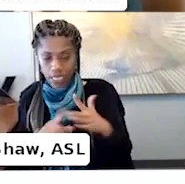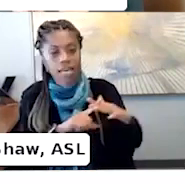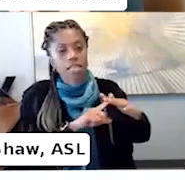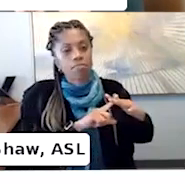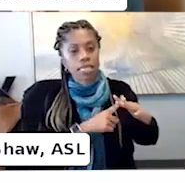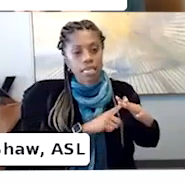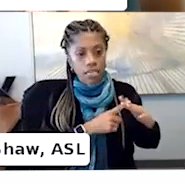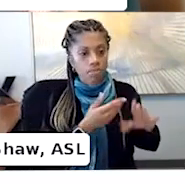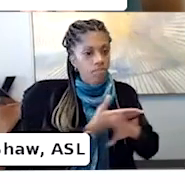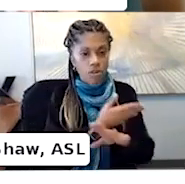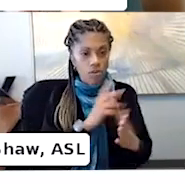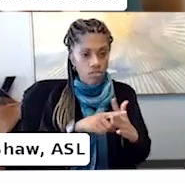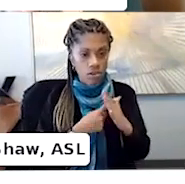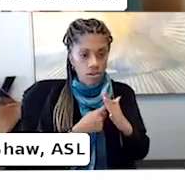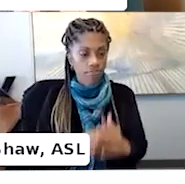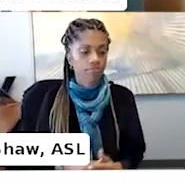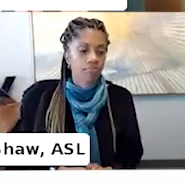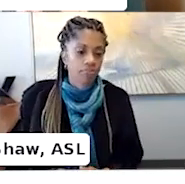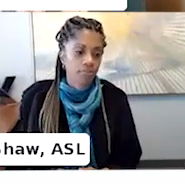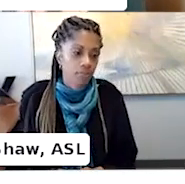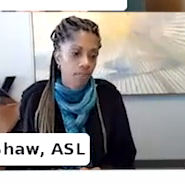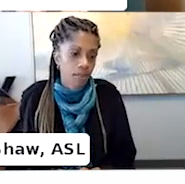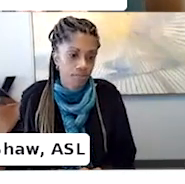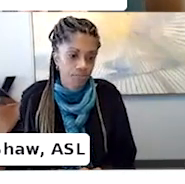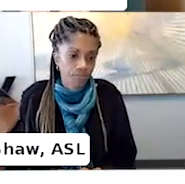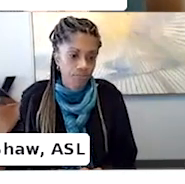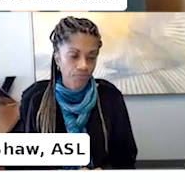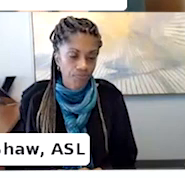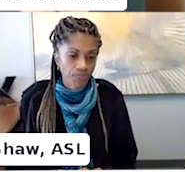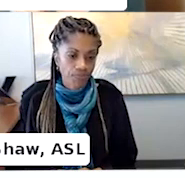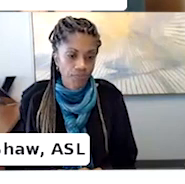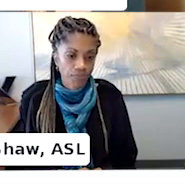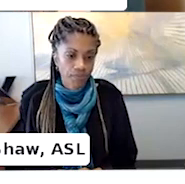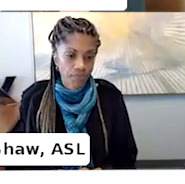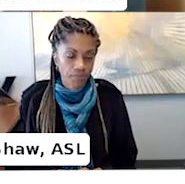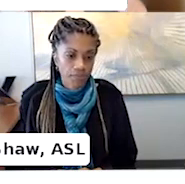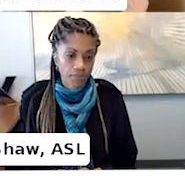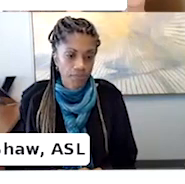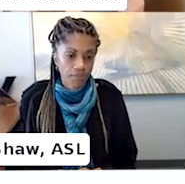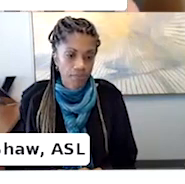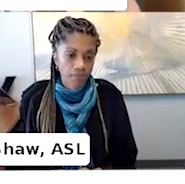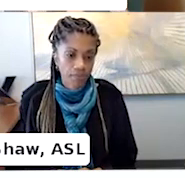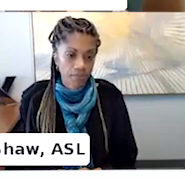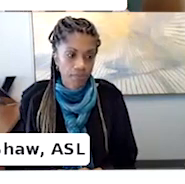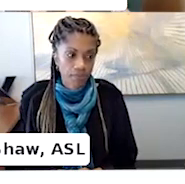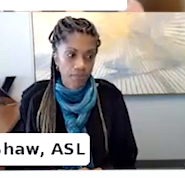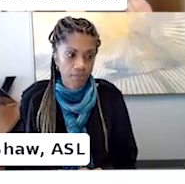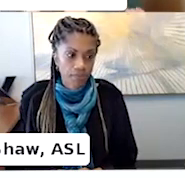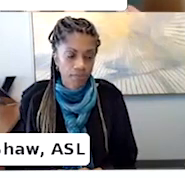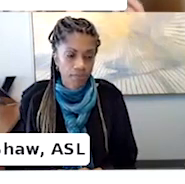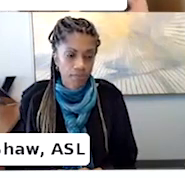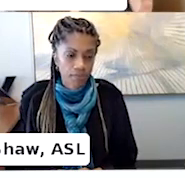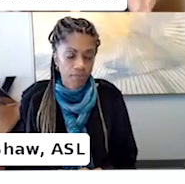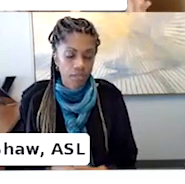Critically, in that meeting, going back to that point about surrender, right? We invite folks to let go of